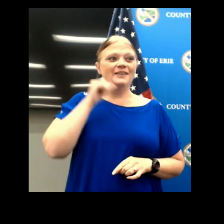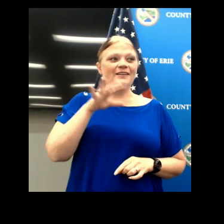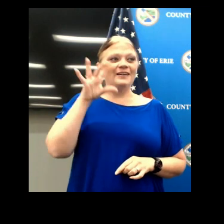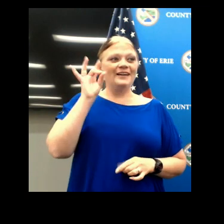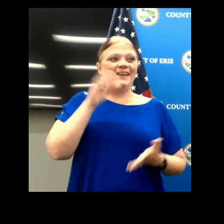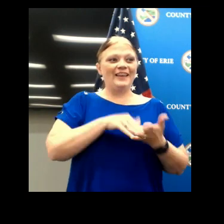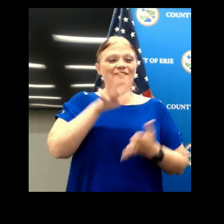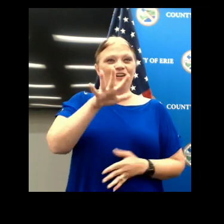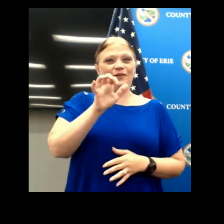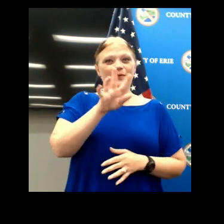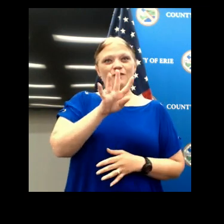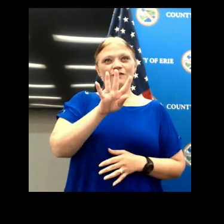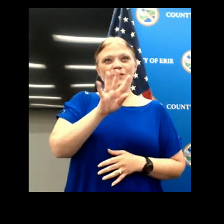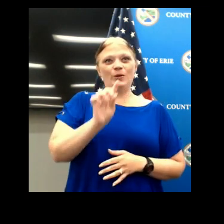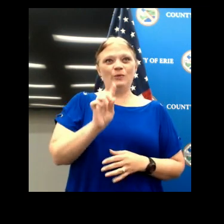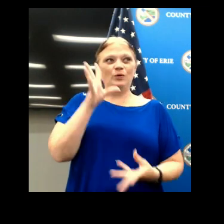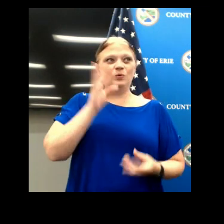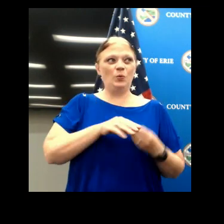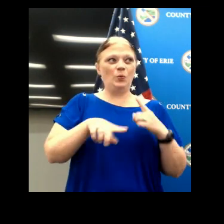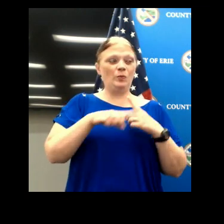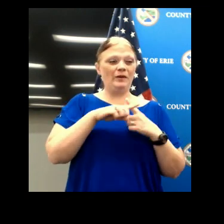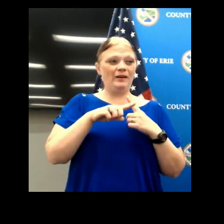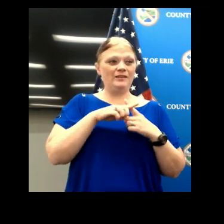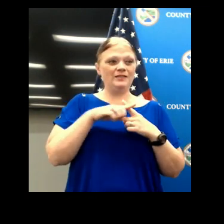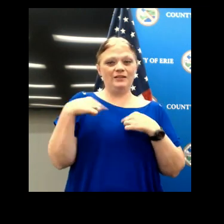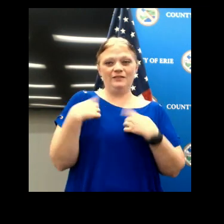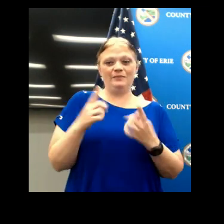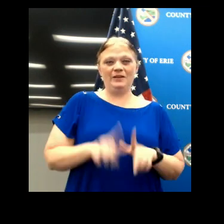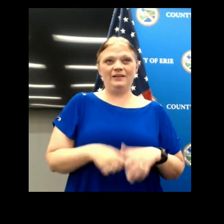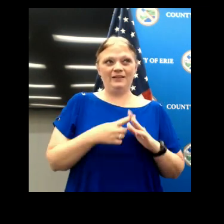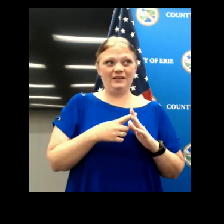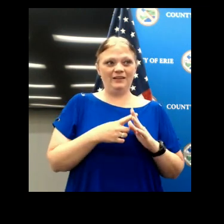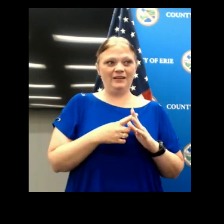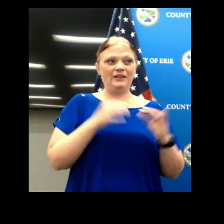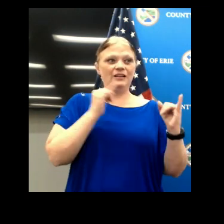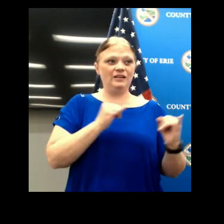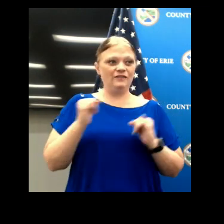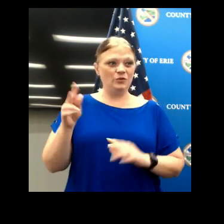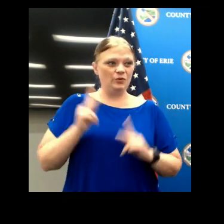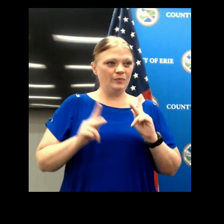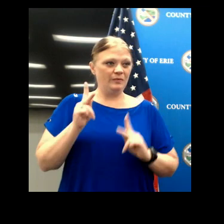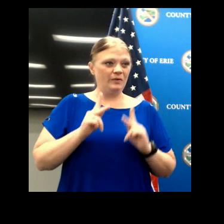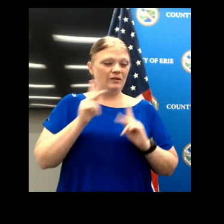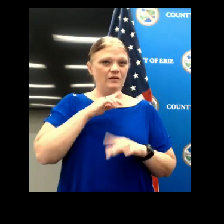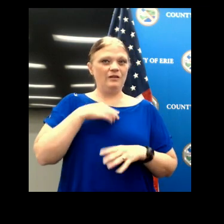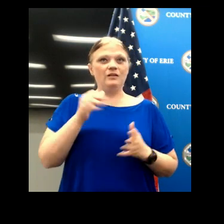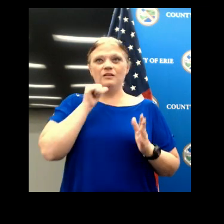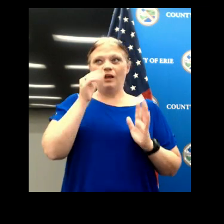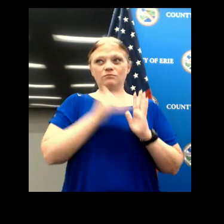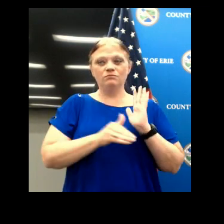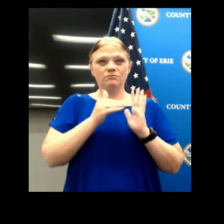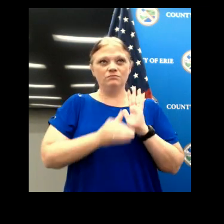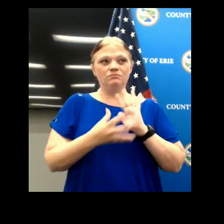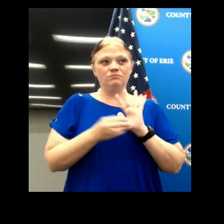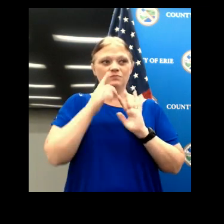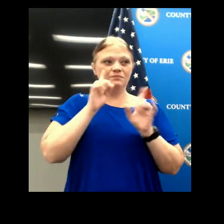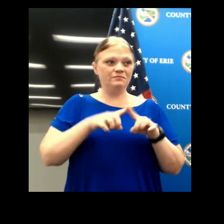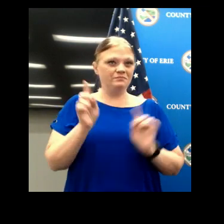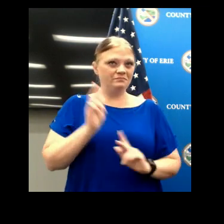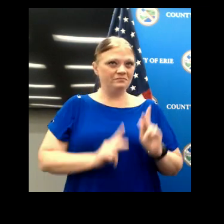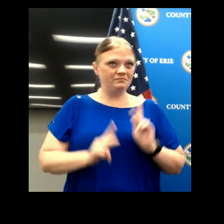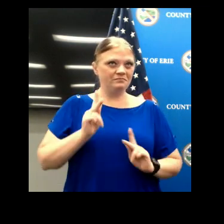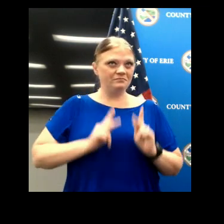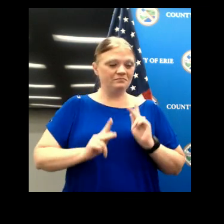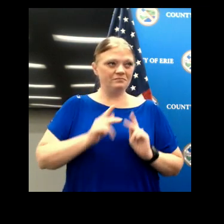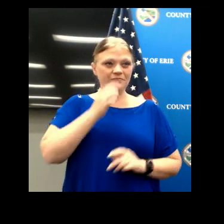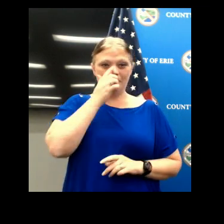8,541 total positive cases since the beginning of the outbreak. These are all individualized cases. These are not repetitive for different people.